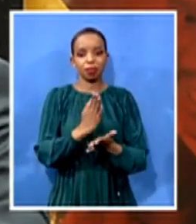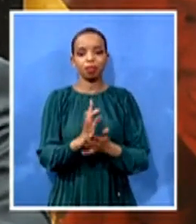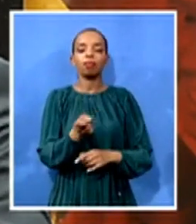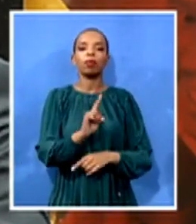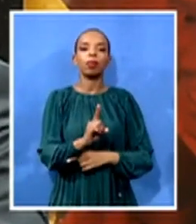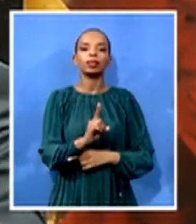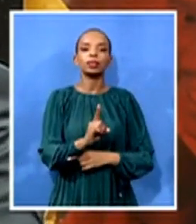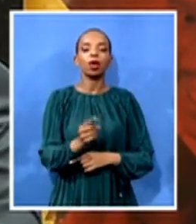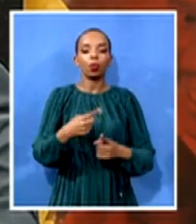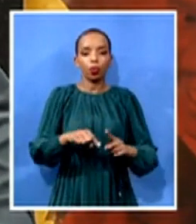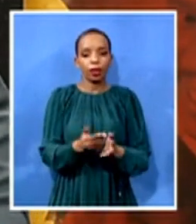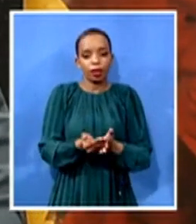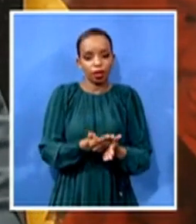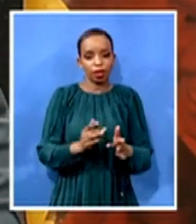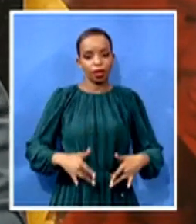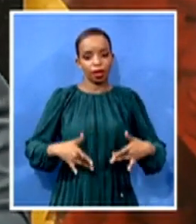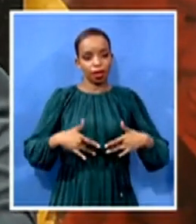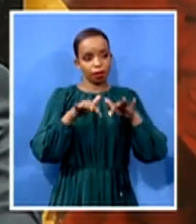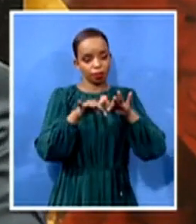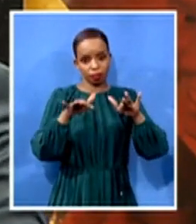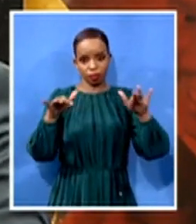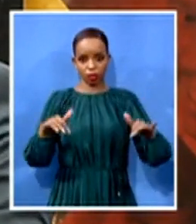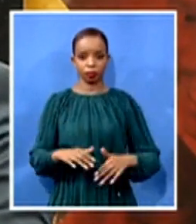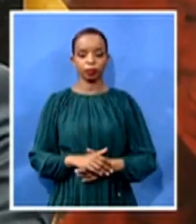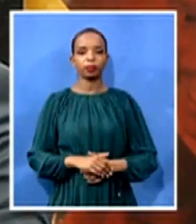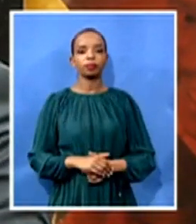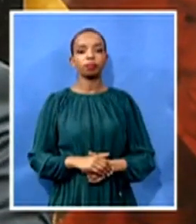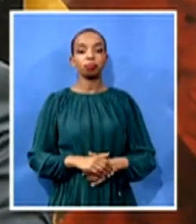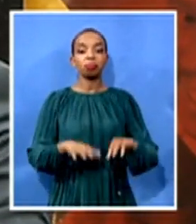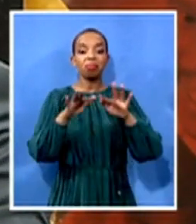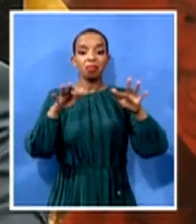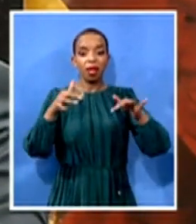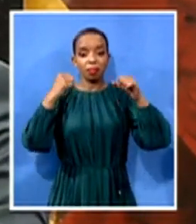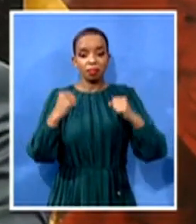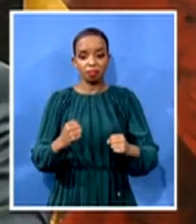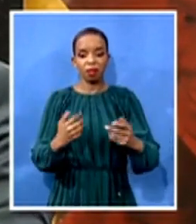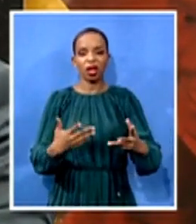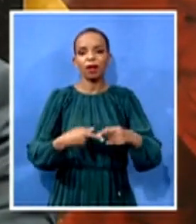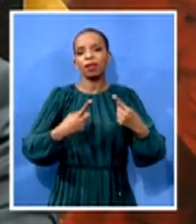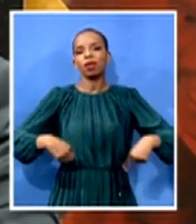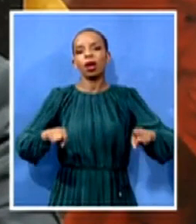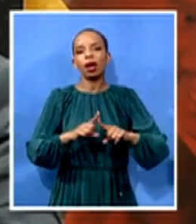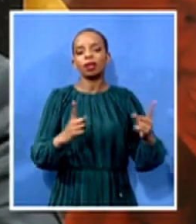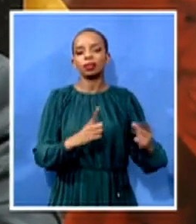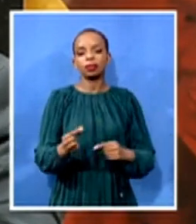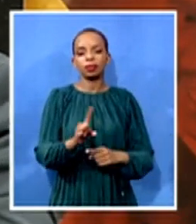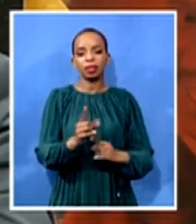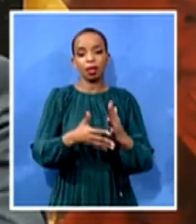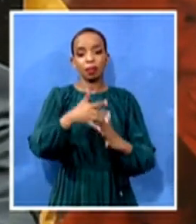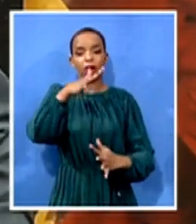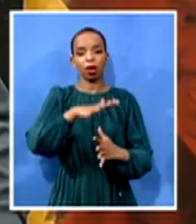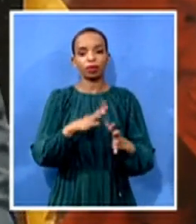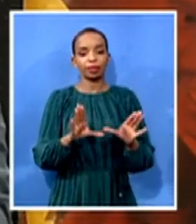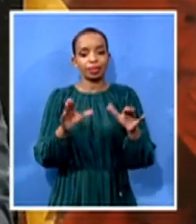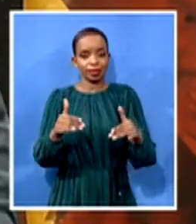Part of this plan is for us to inject money into priority sectors of our provincial economy, such as